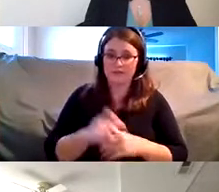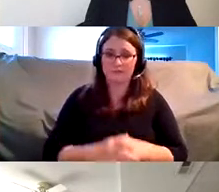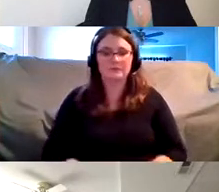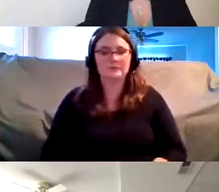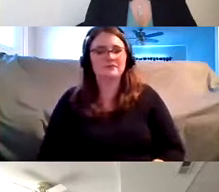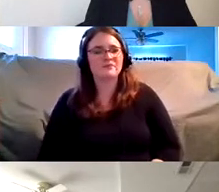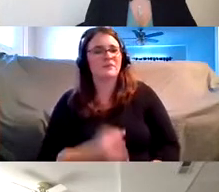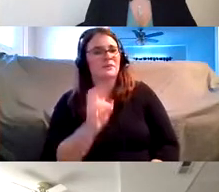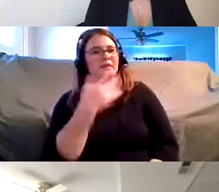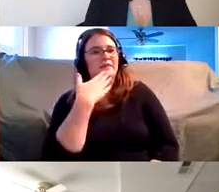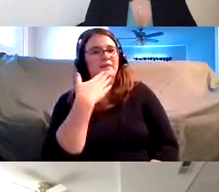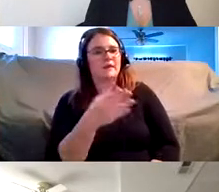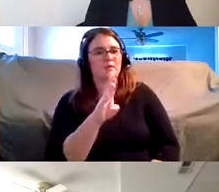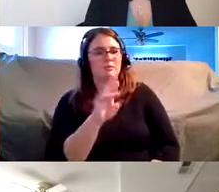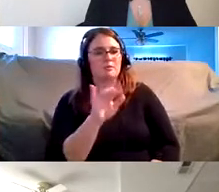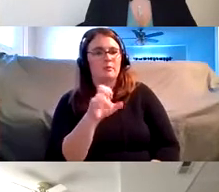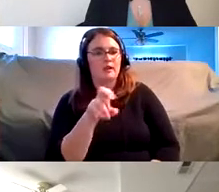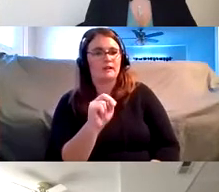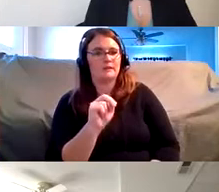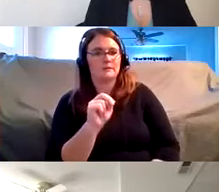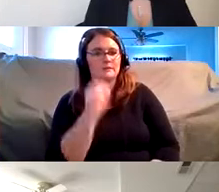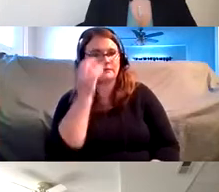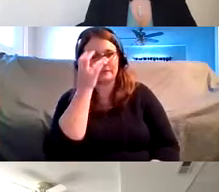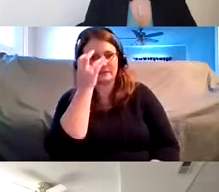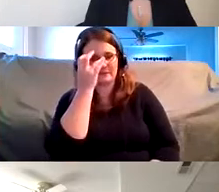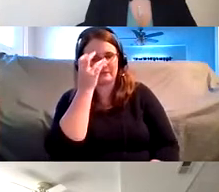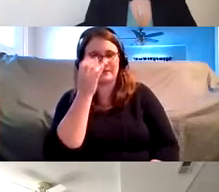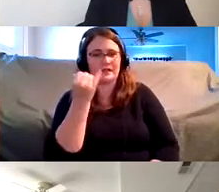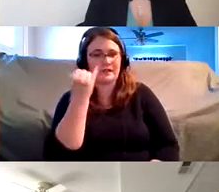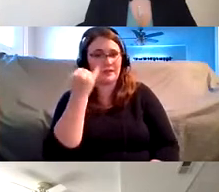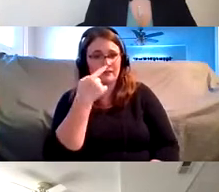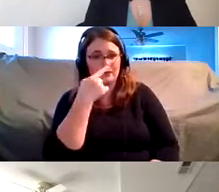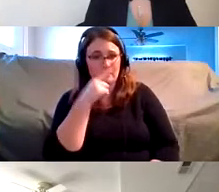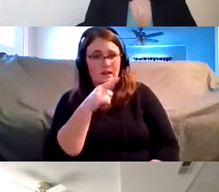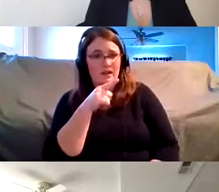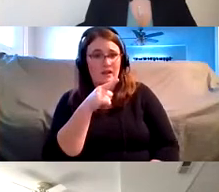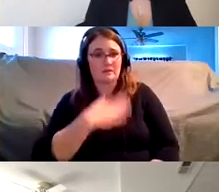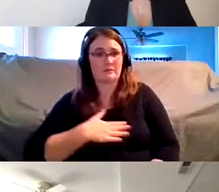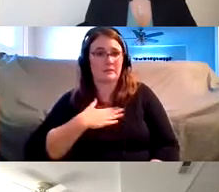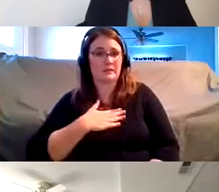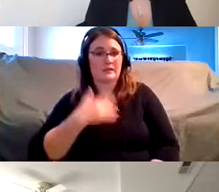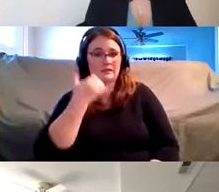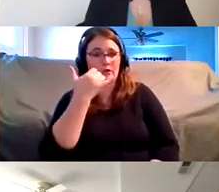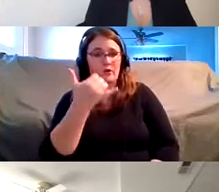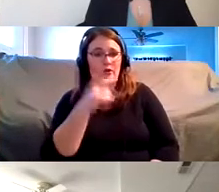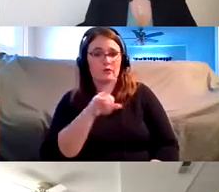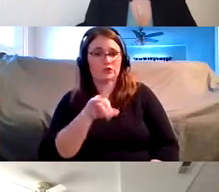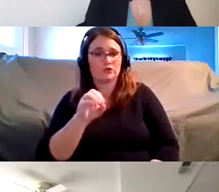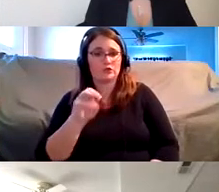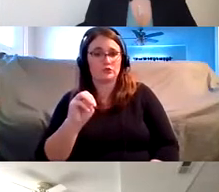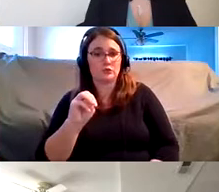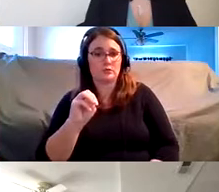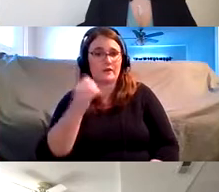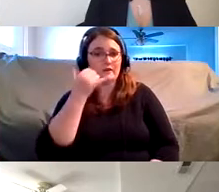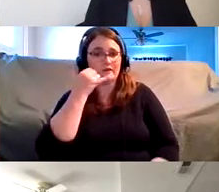Thank you, Brian. If you don't mind calling the Zoom phone number, that might be best. So